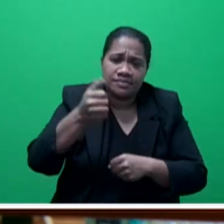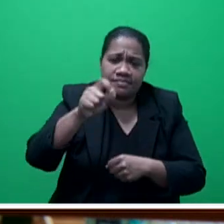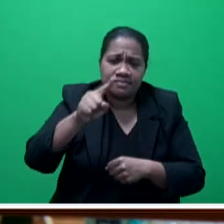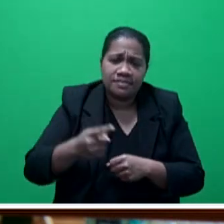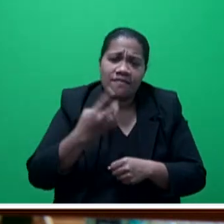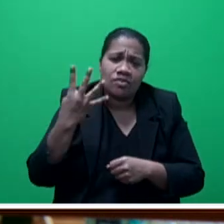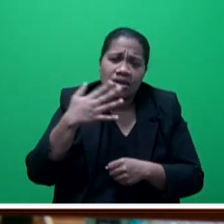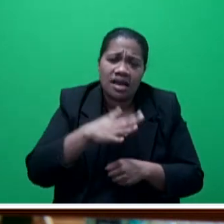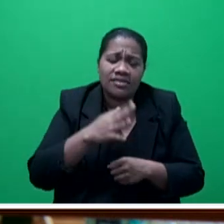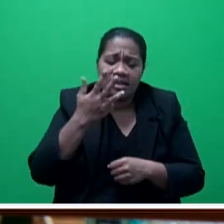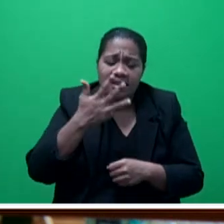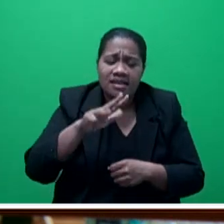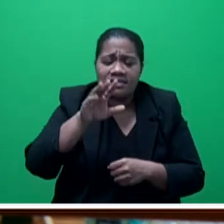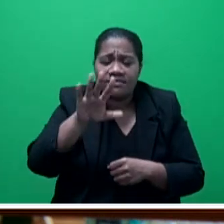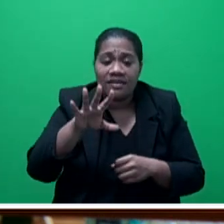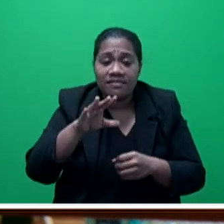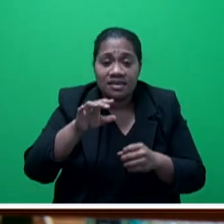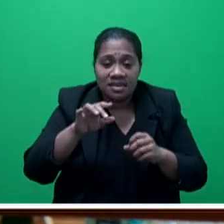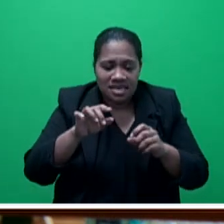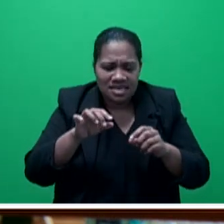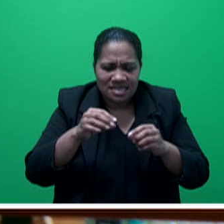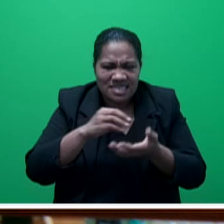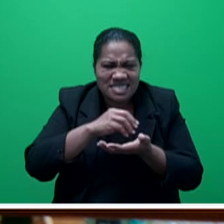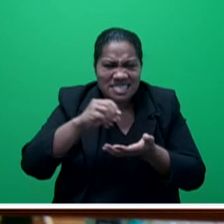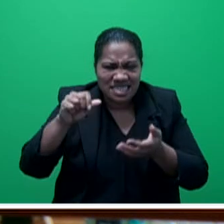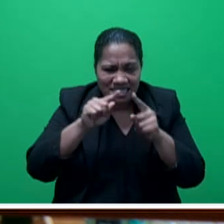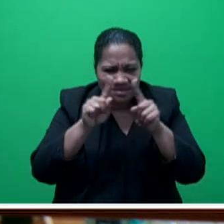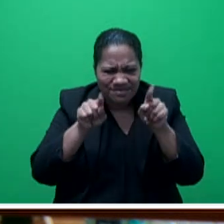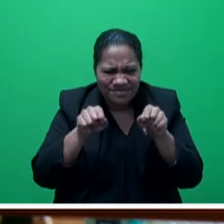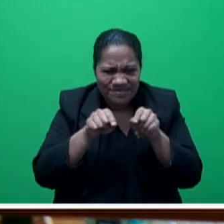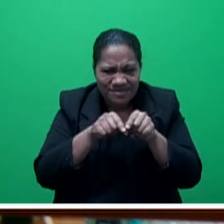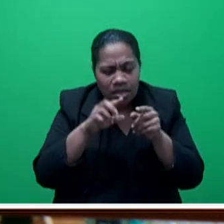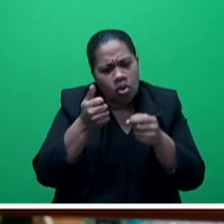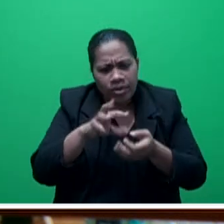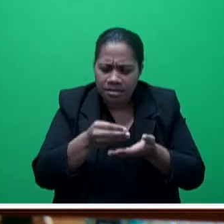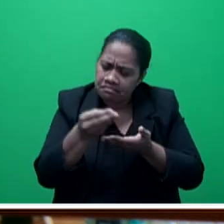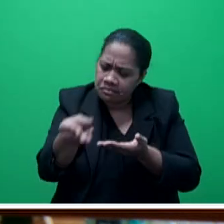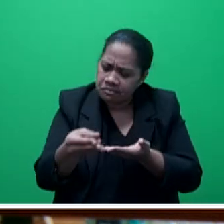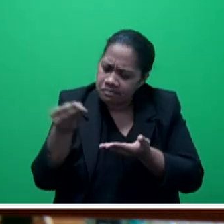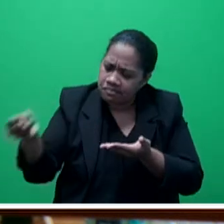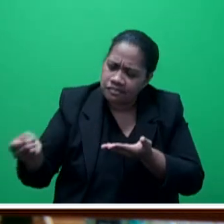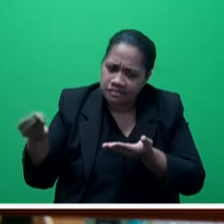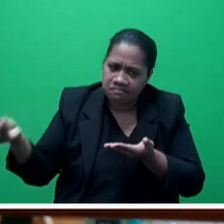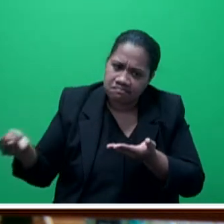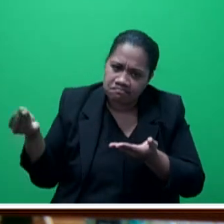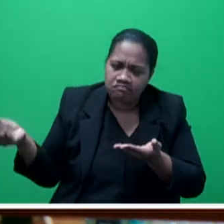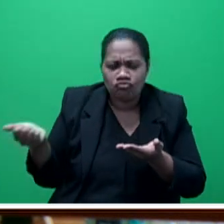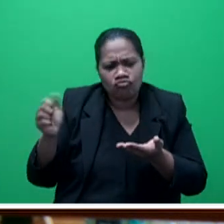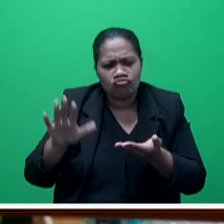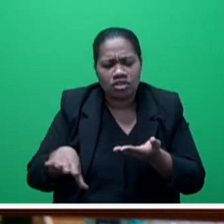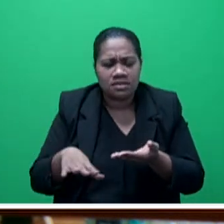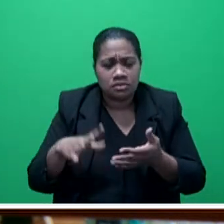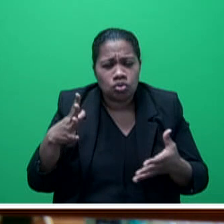36,495 seed packages has been distributed, representing over 307,000 individual seed packets. The total